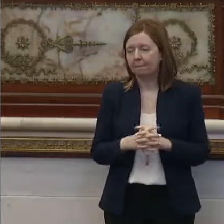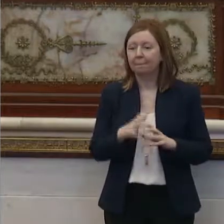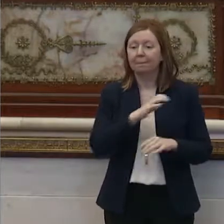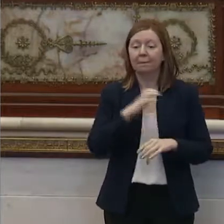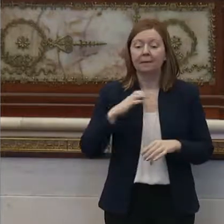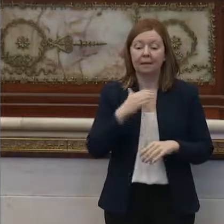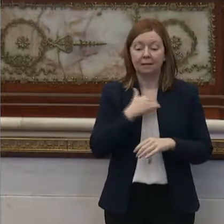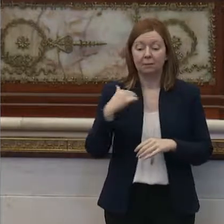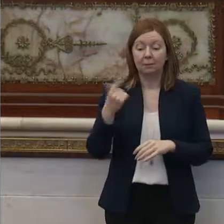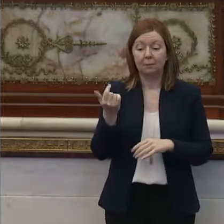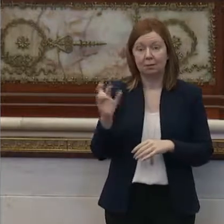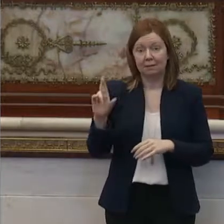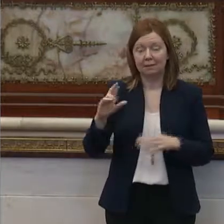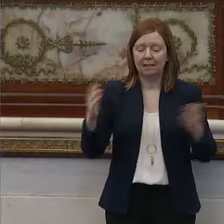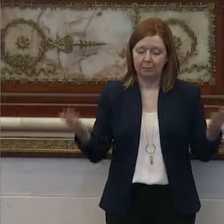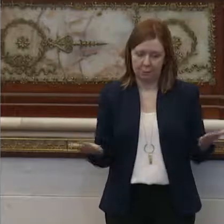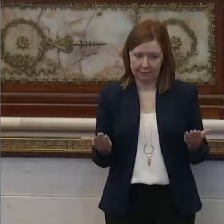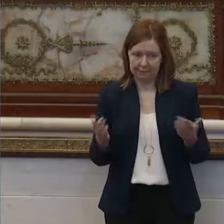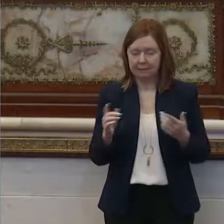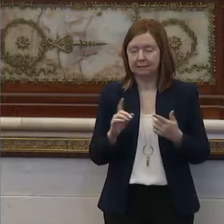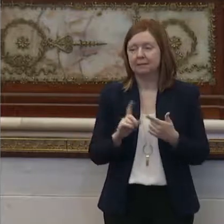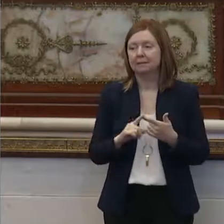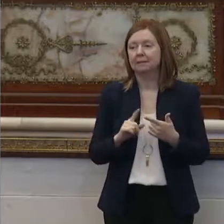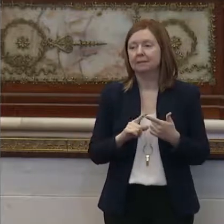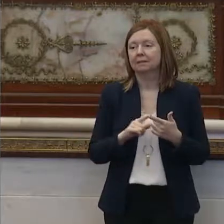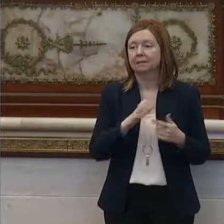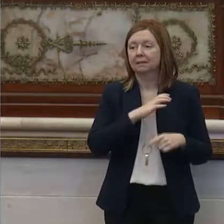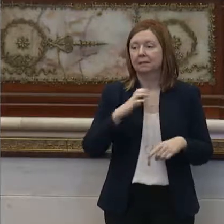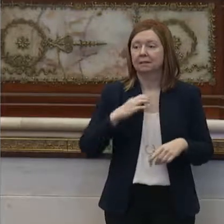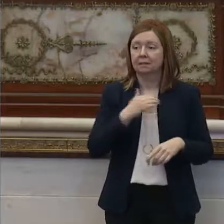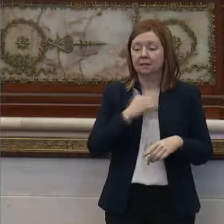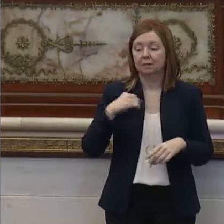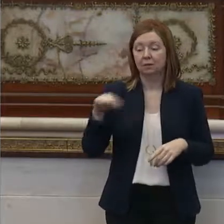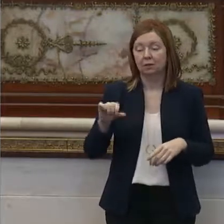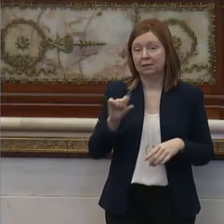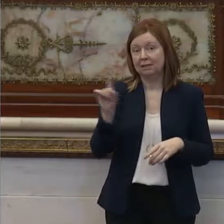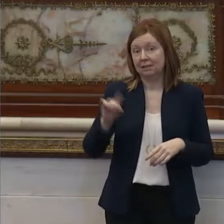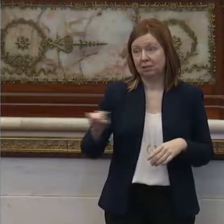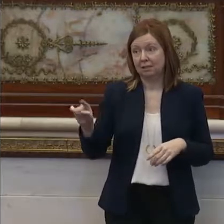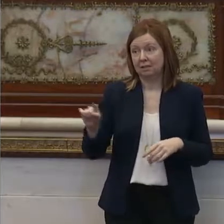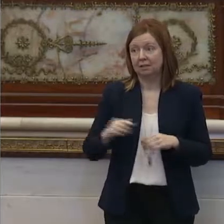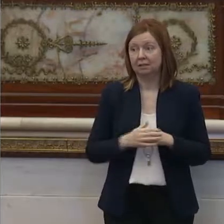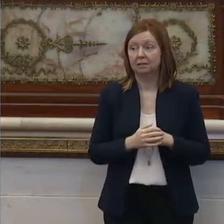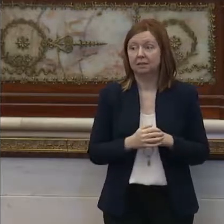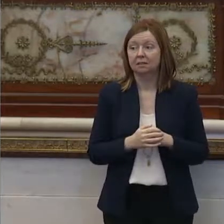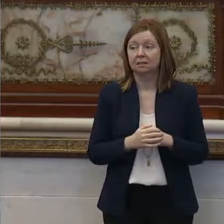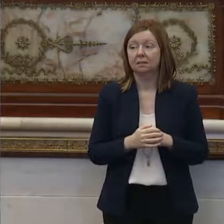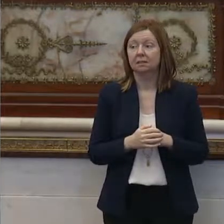Councilmember Gauthier. Present. Councilmember Quinones Sanchez.